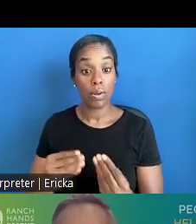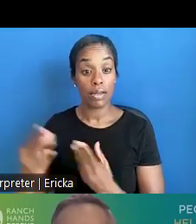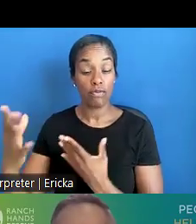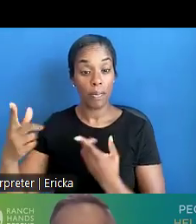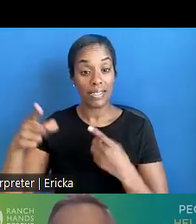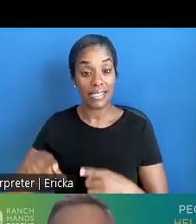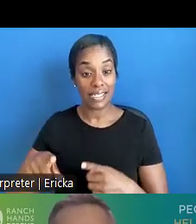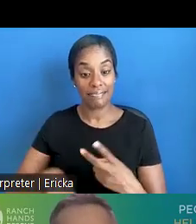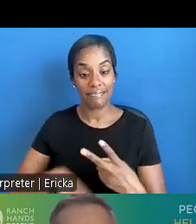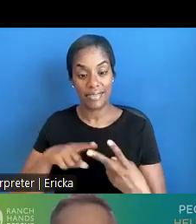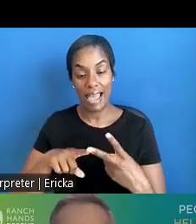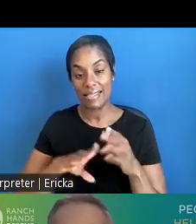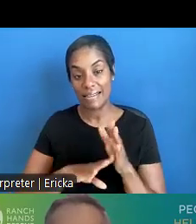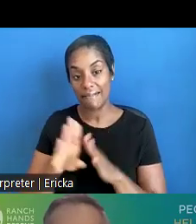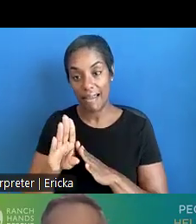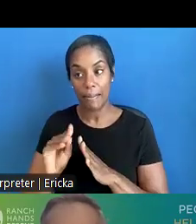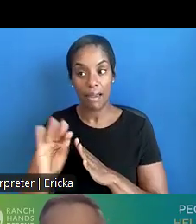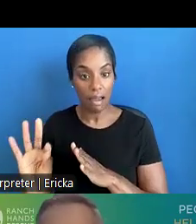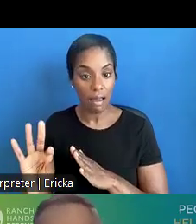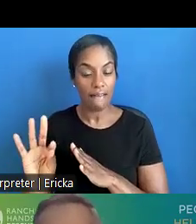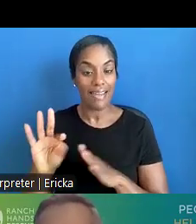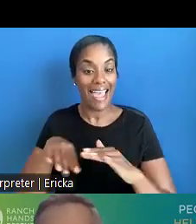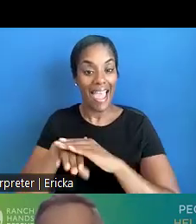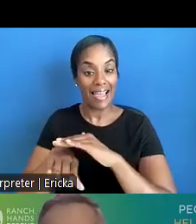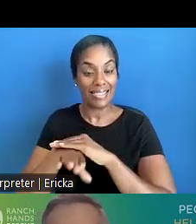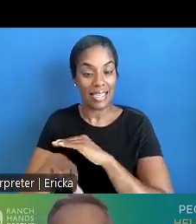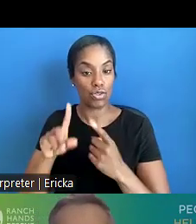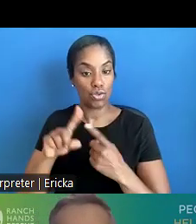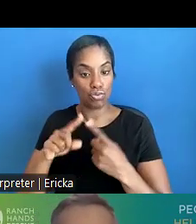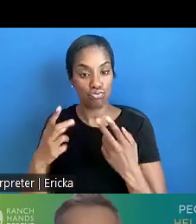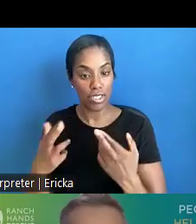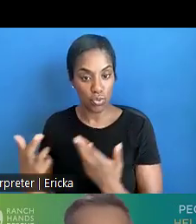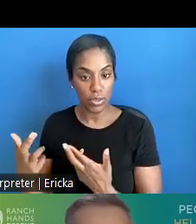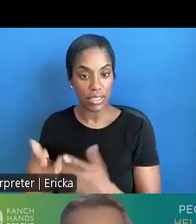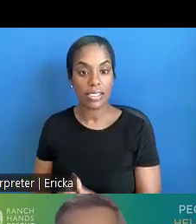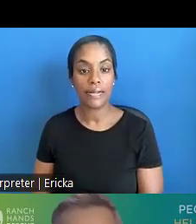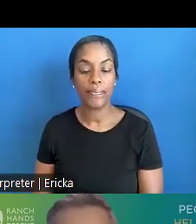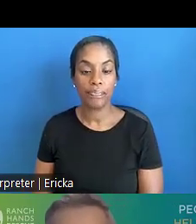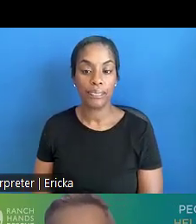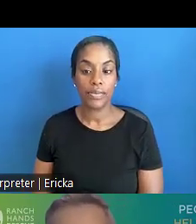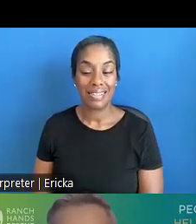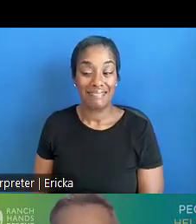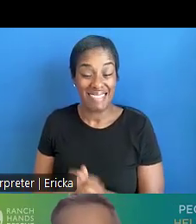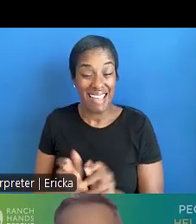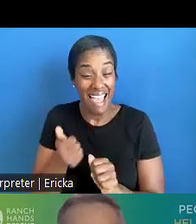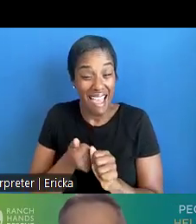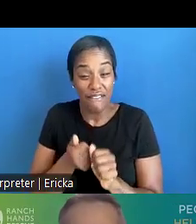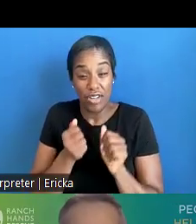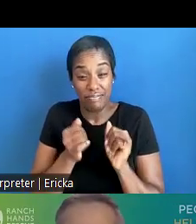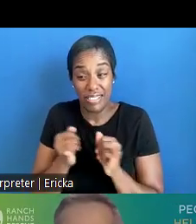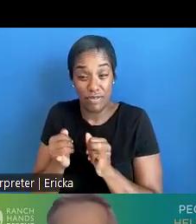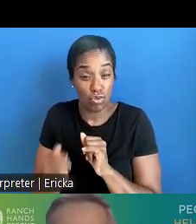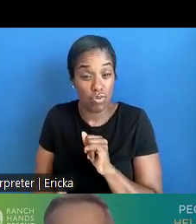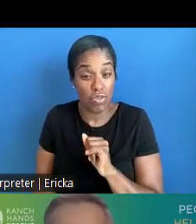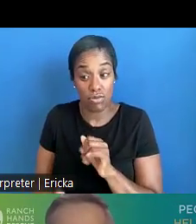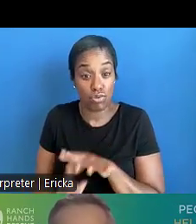and development of access to resources. So with every individual that comes into our care and with every